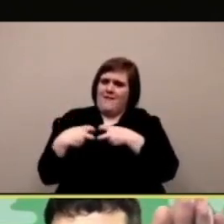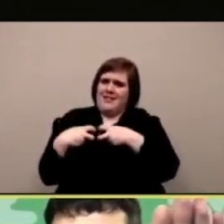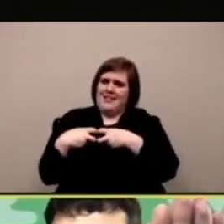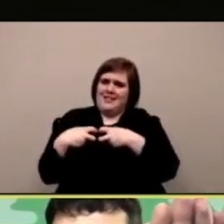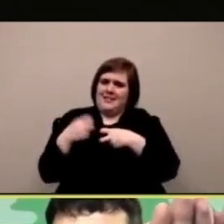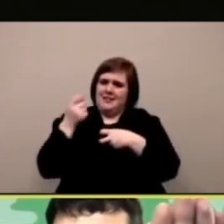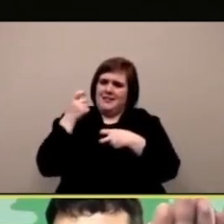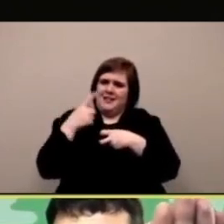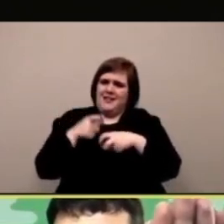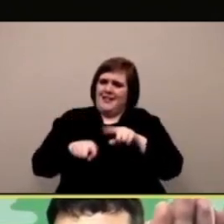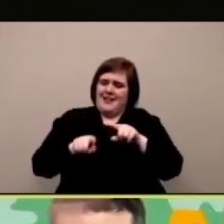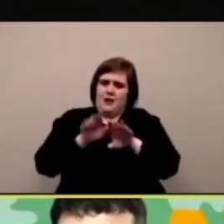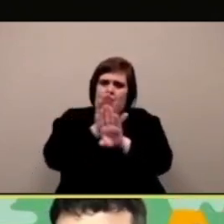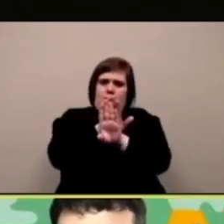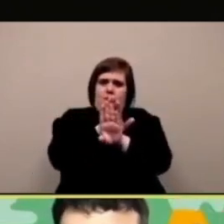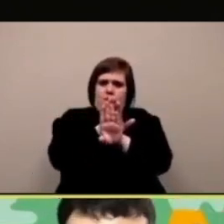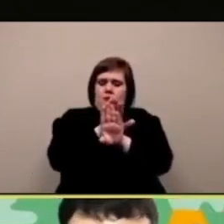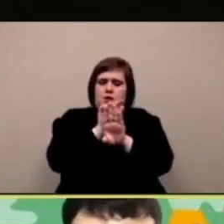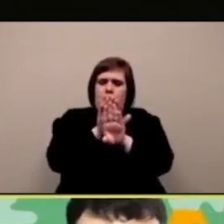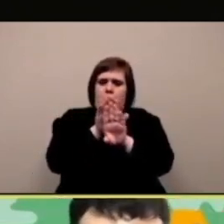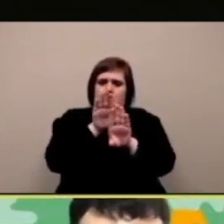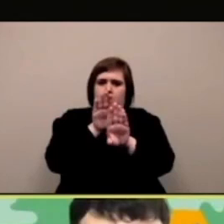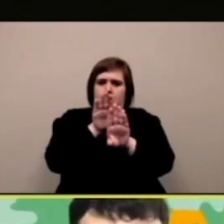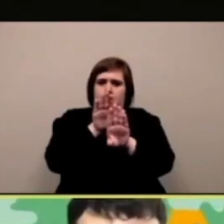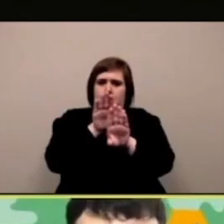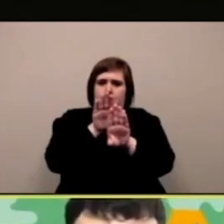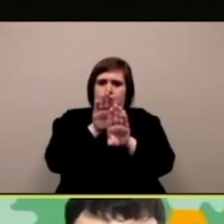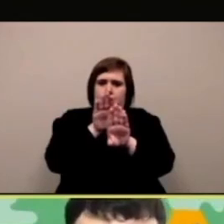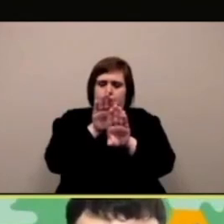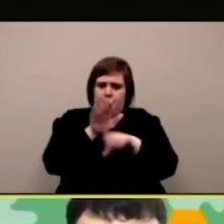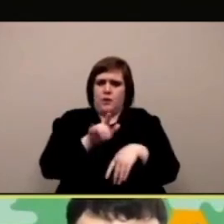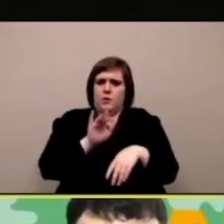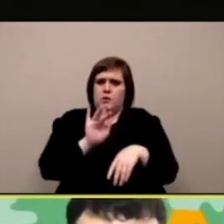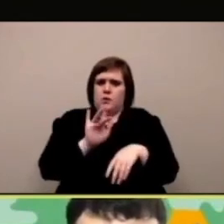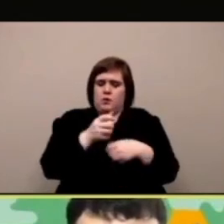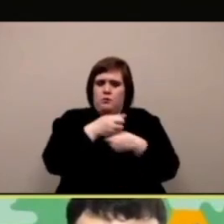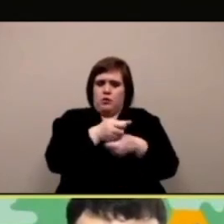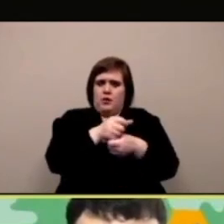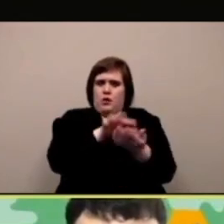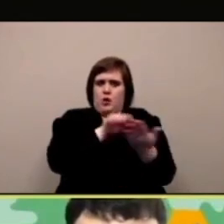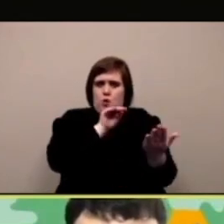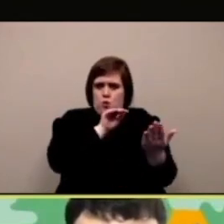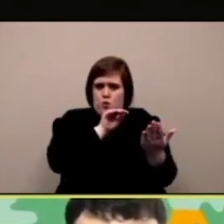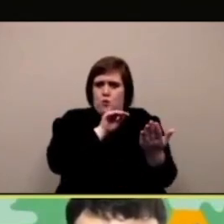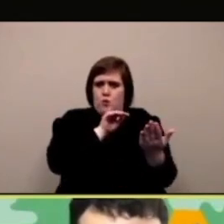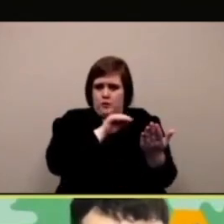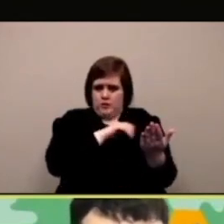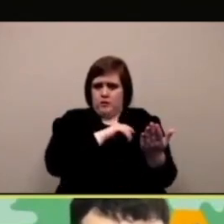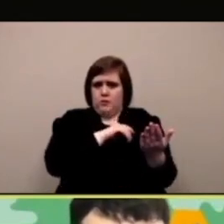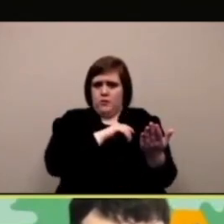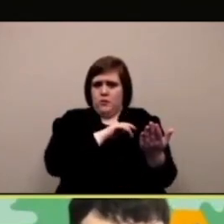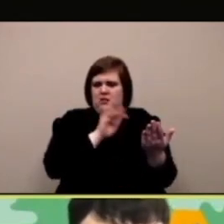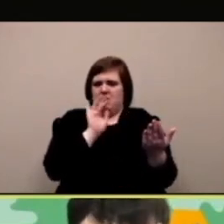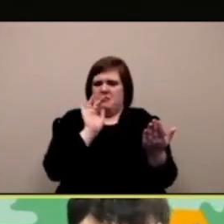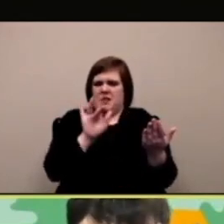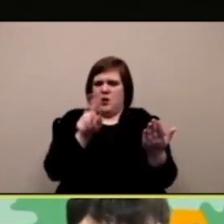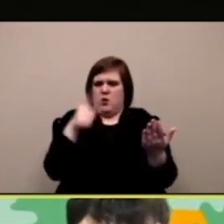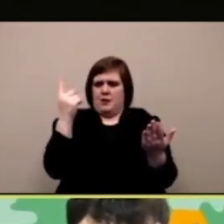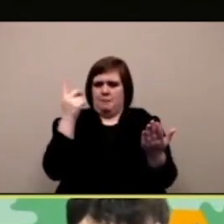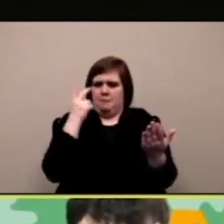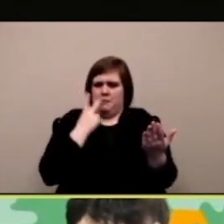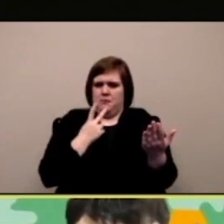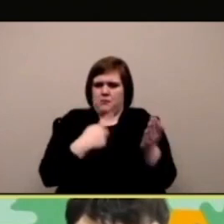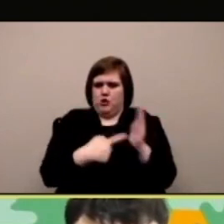occupy the same spot, so they'll push apart. And so as soon as you click create clone, you can just click it once just to show